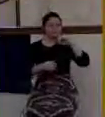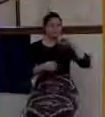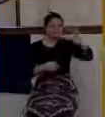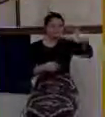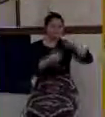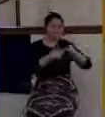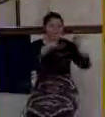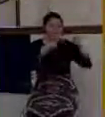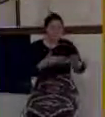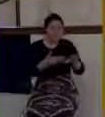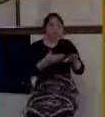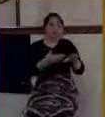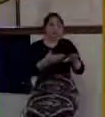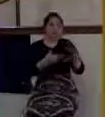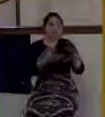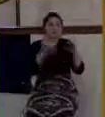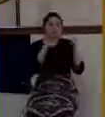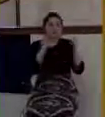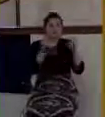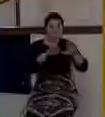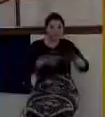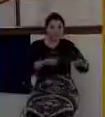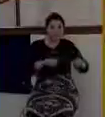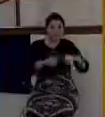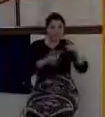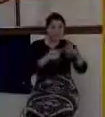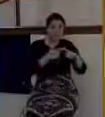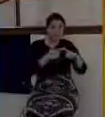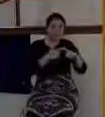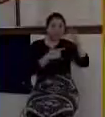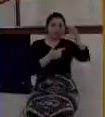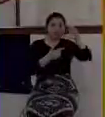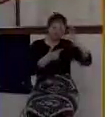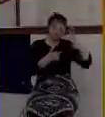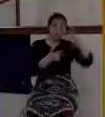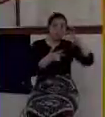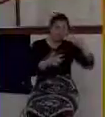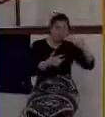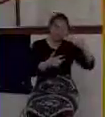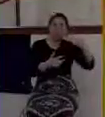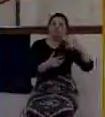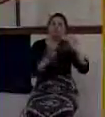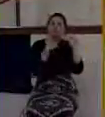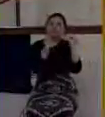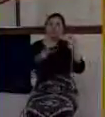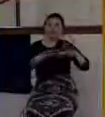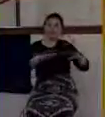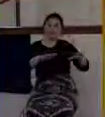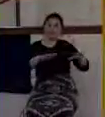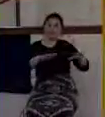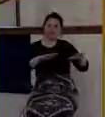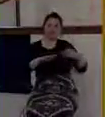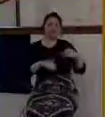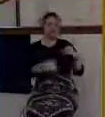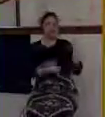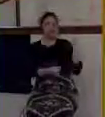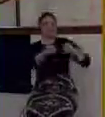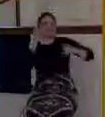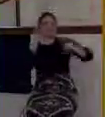neither left he any seed. And the third likewise. And the seven had her, and left no seed. Last of all, the woman died